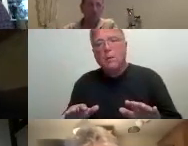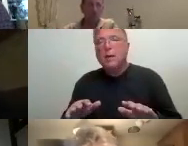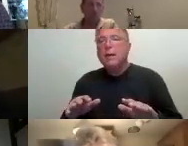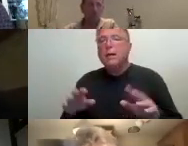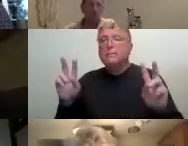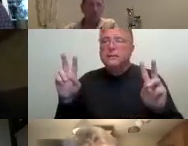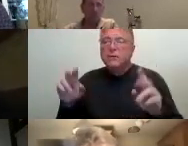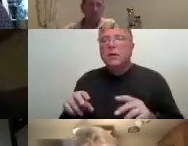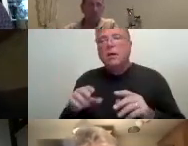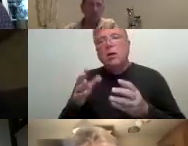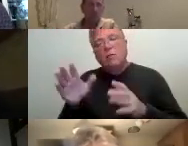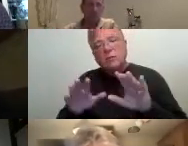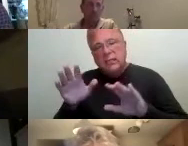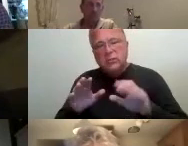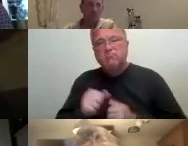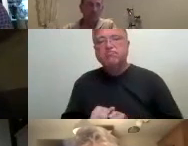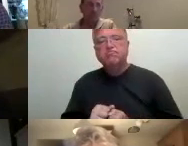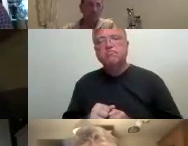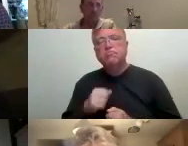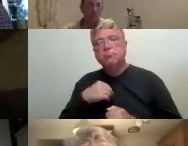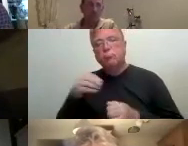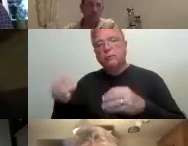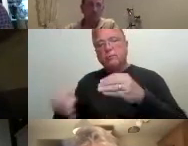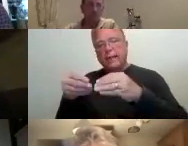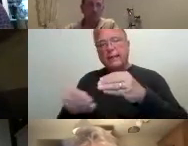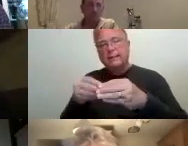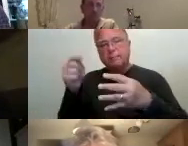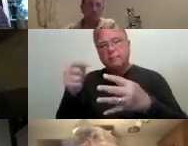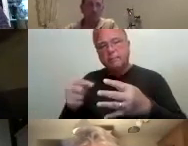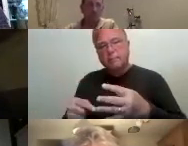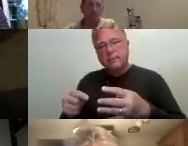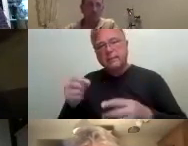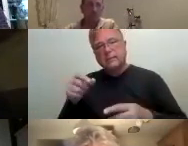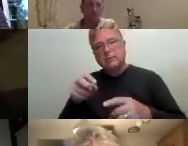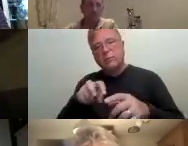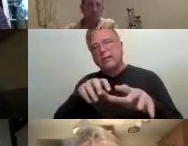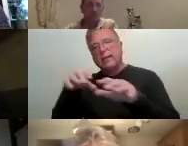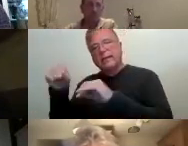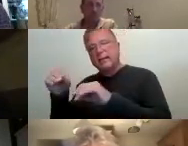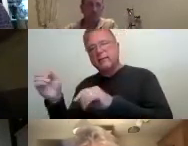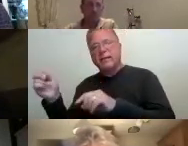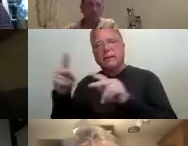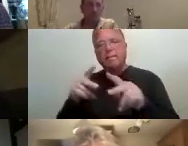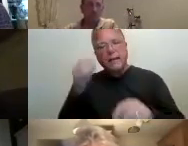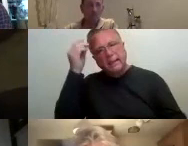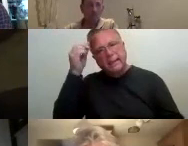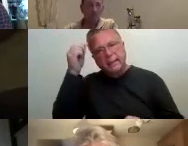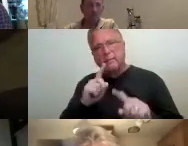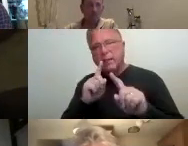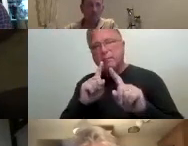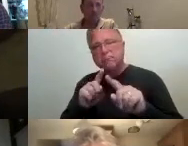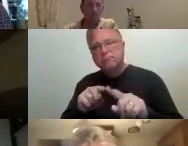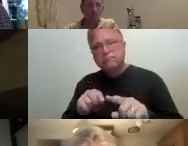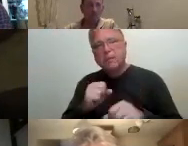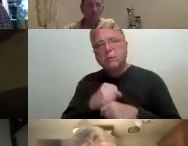conversation. I think we've put some things on the table that we can go away and think about and come back to. I'd like to make three very brief